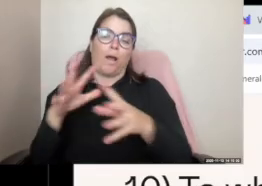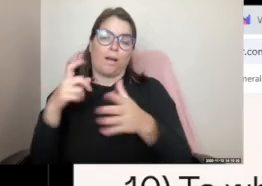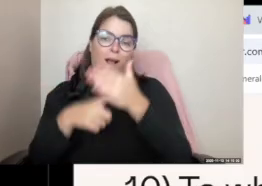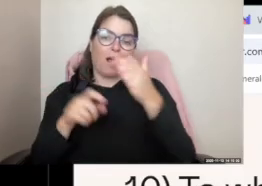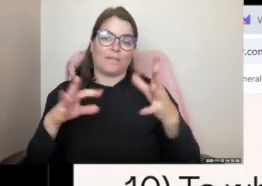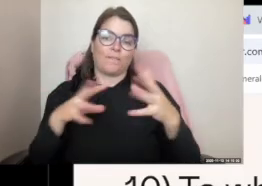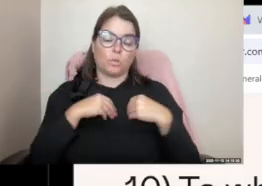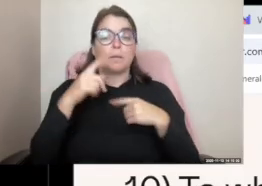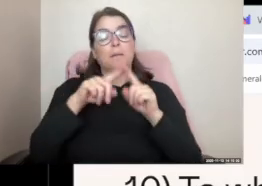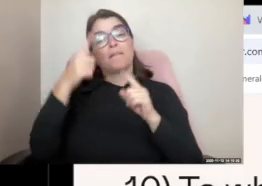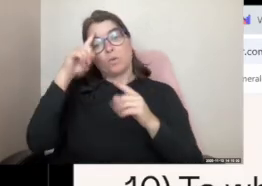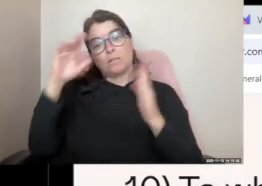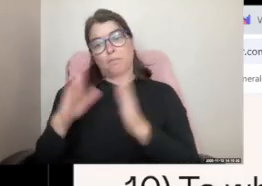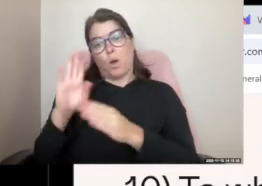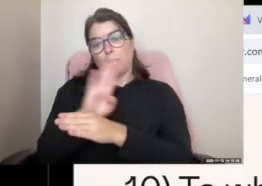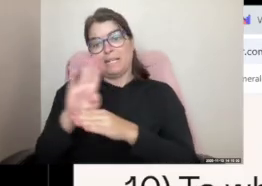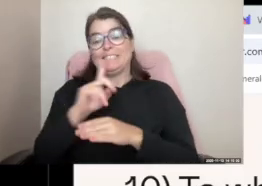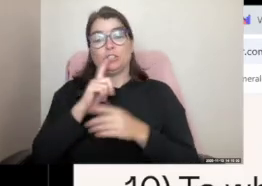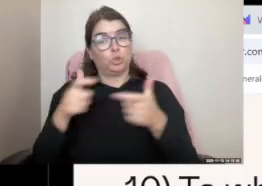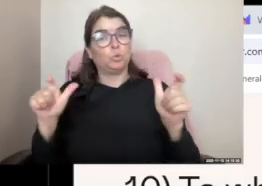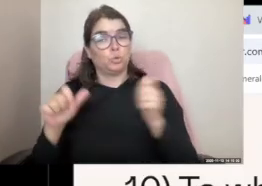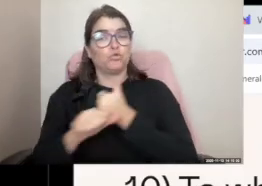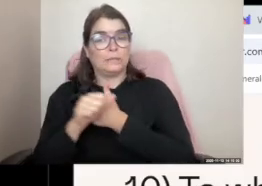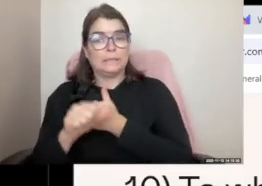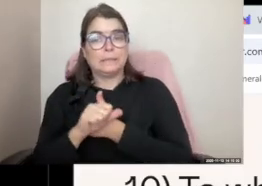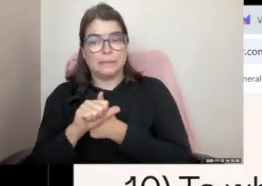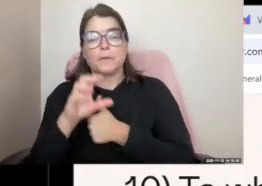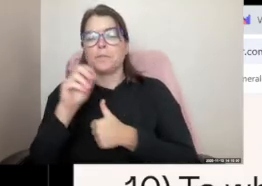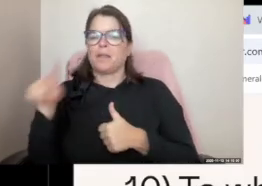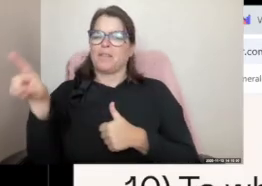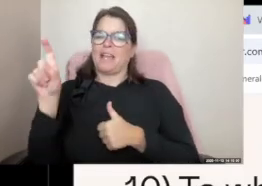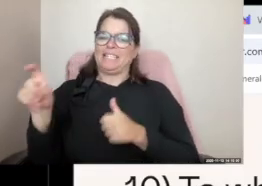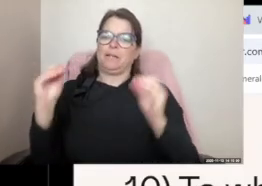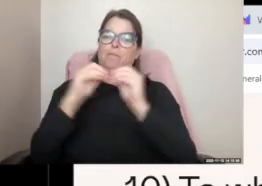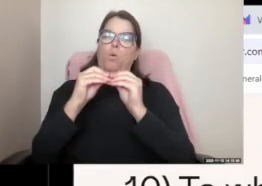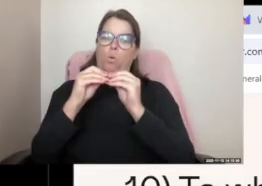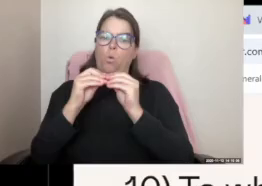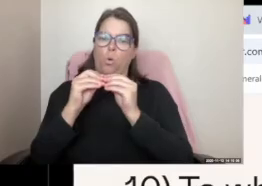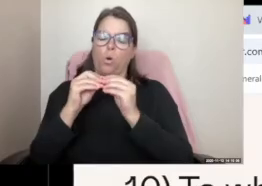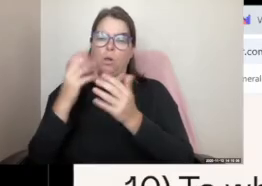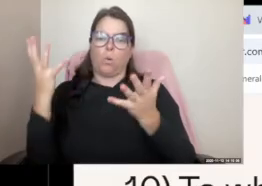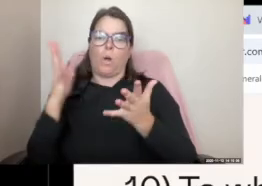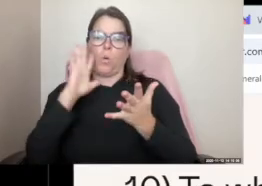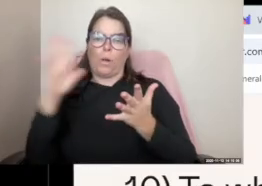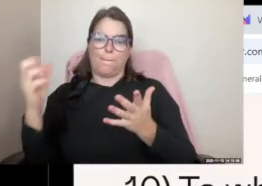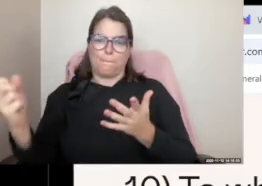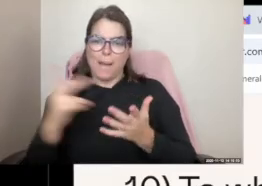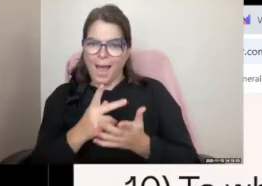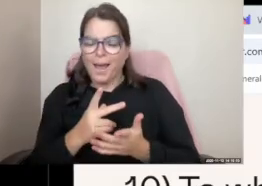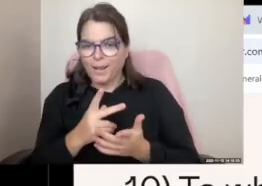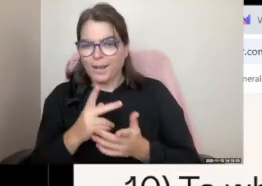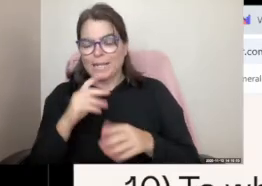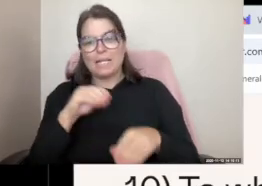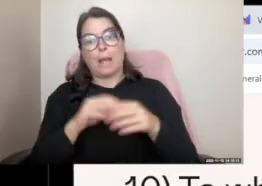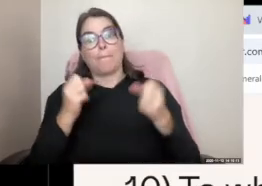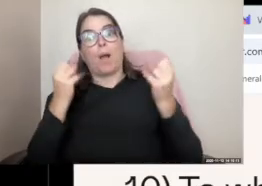2B arena, to give them confidence in entering into this space. I know we talk a lot about total